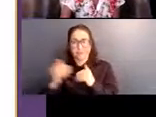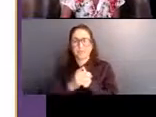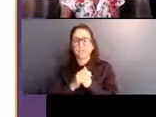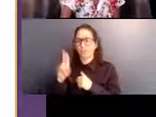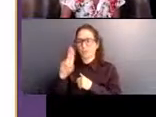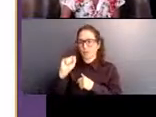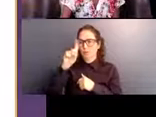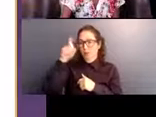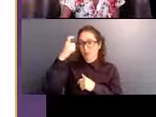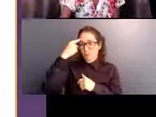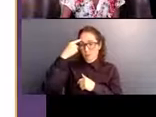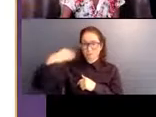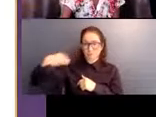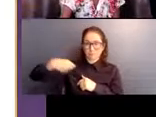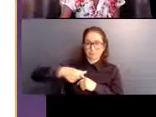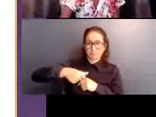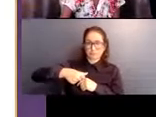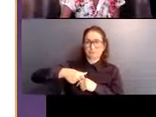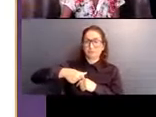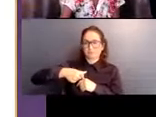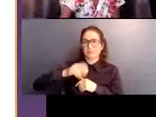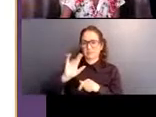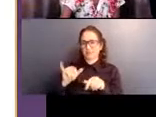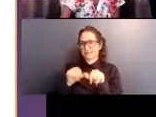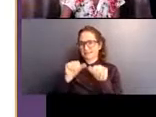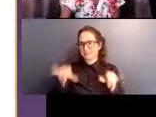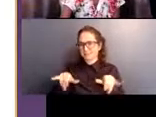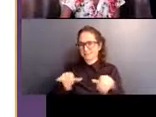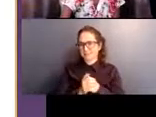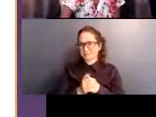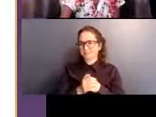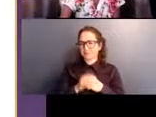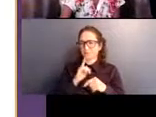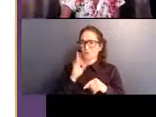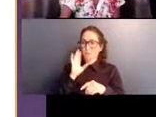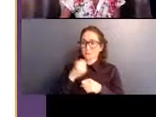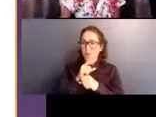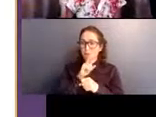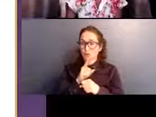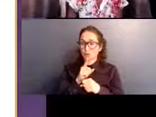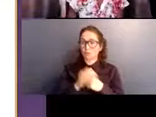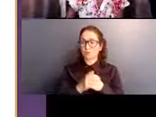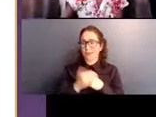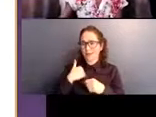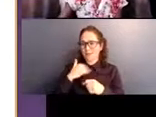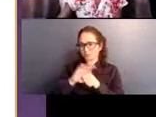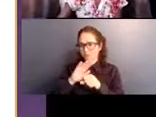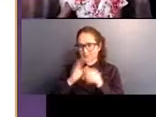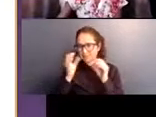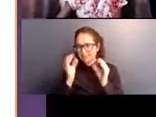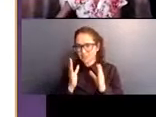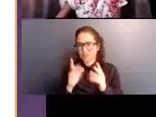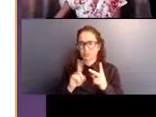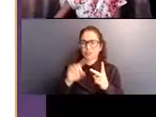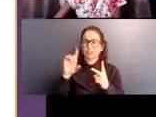States government helps to fund that system to ensure that there are adequate teachers, adequate